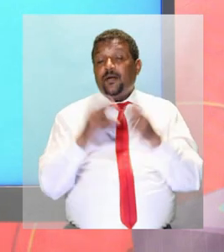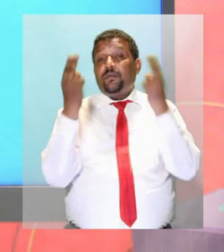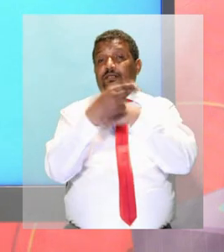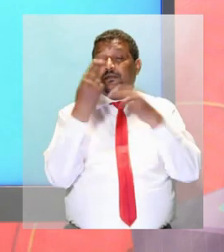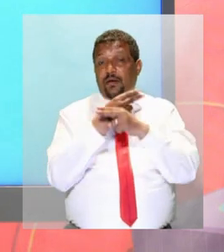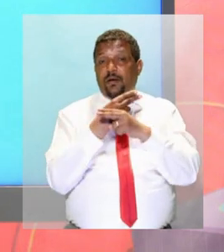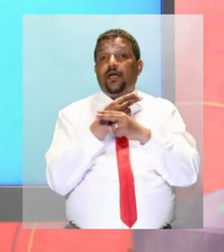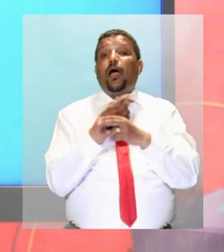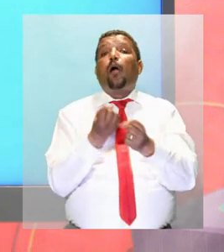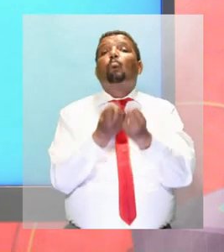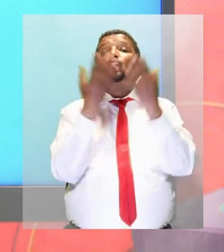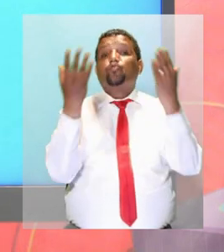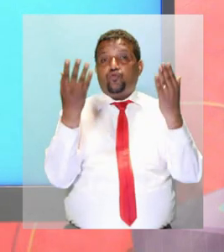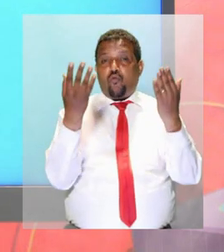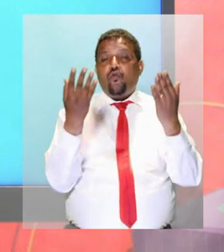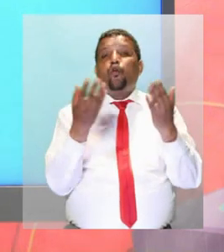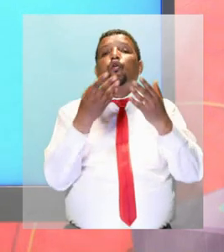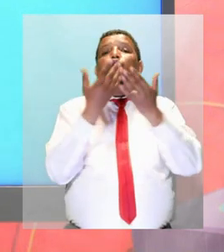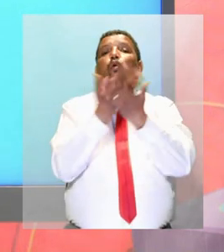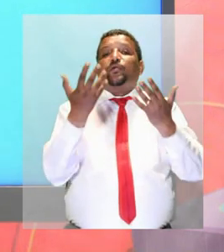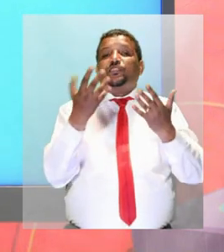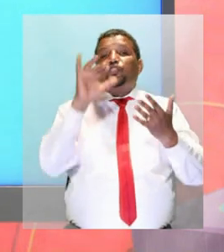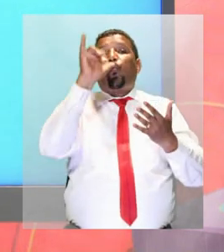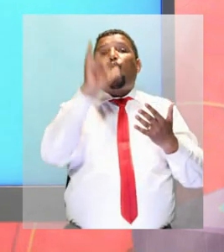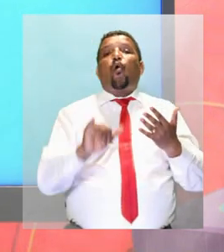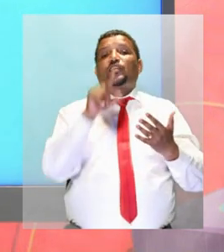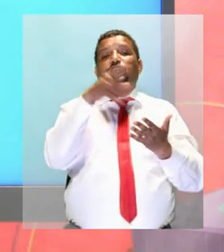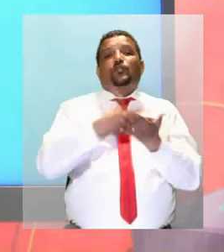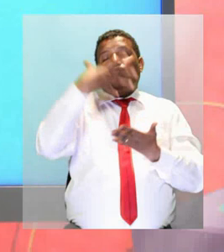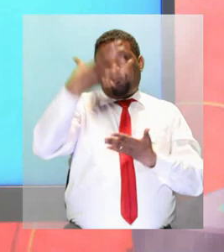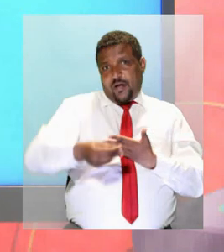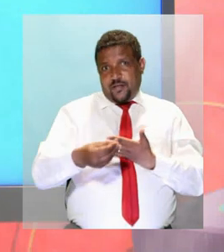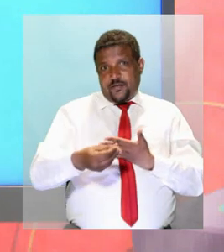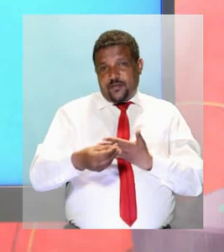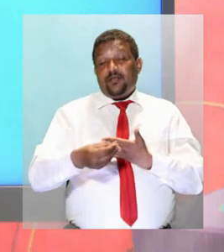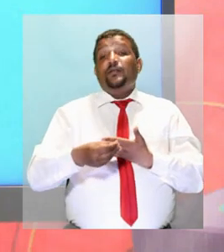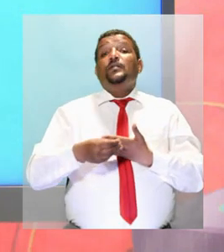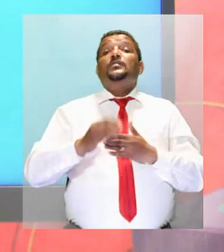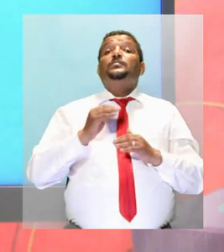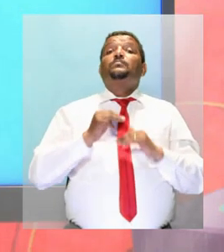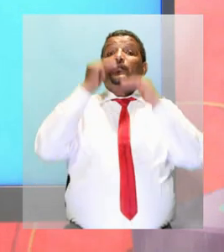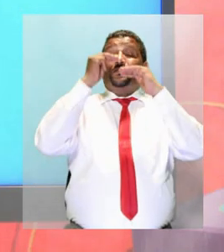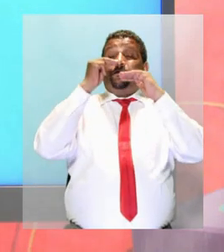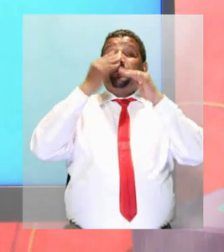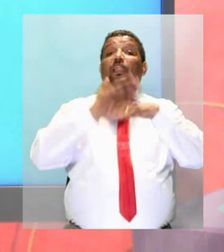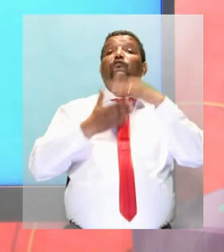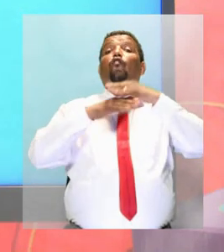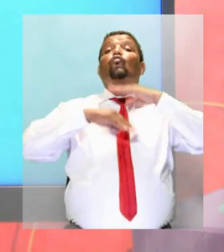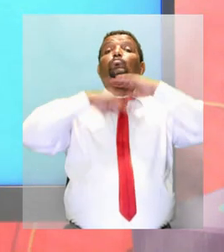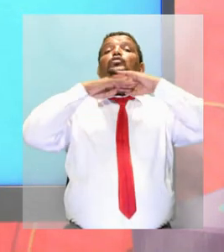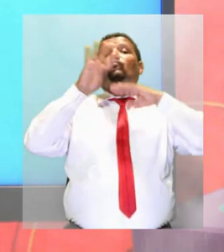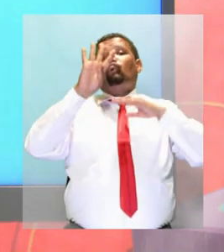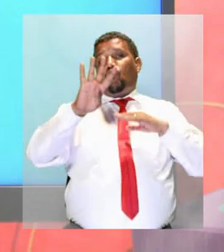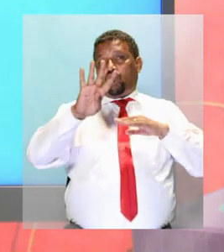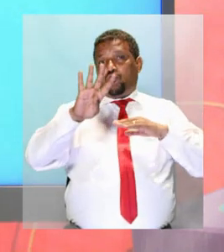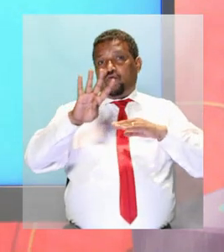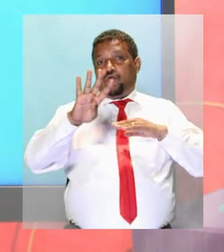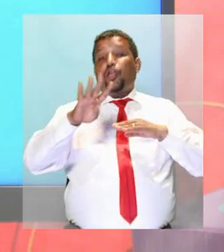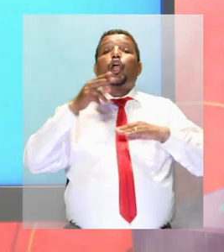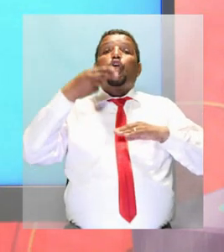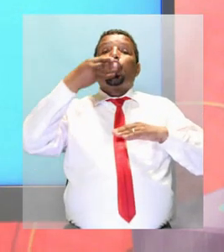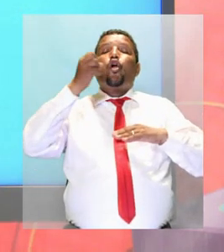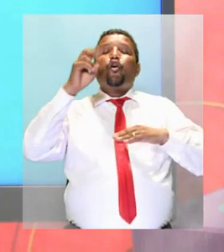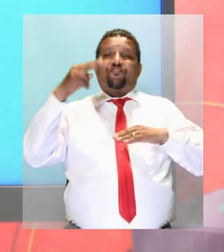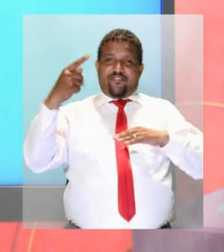tuber multiplied by the amount of commodity Y that she has to buy at her maximum level of satisfaction is 4 units, and the income of what is given,